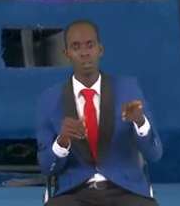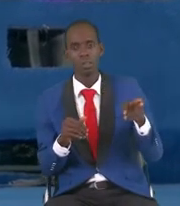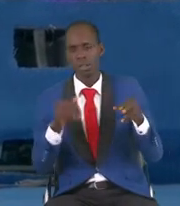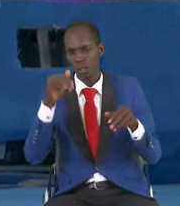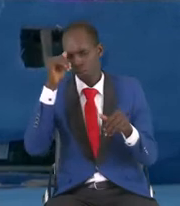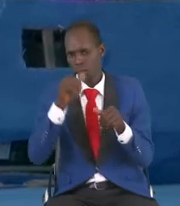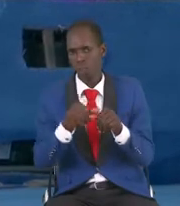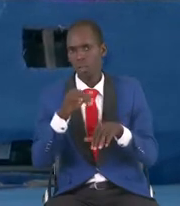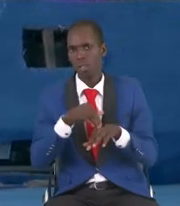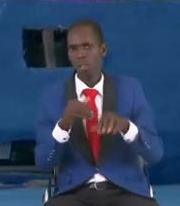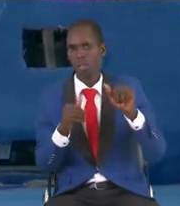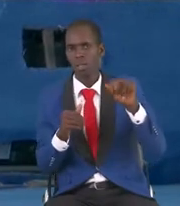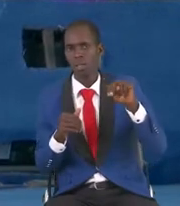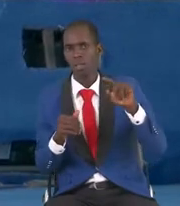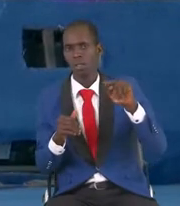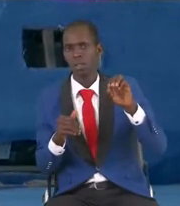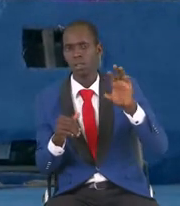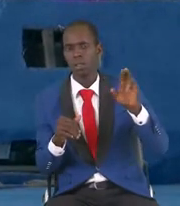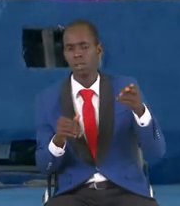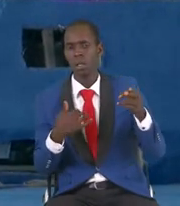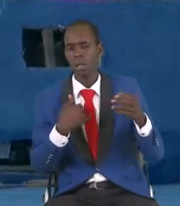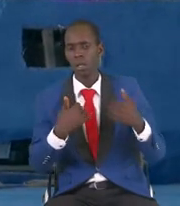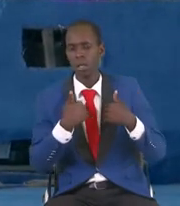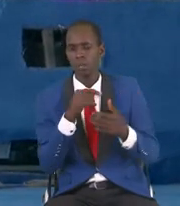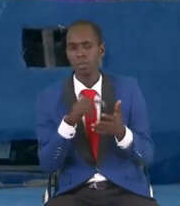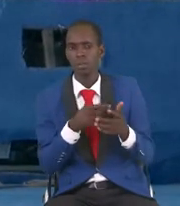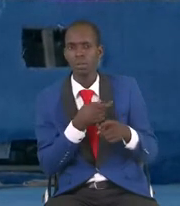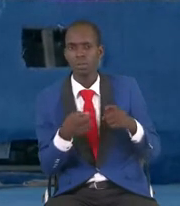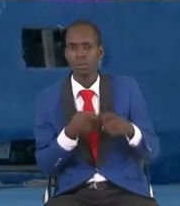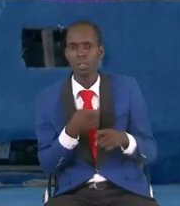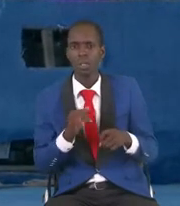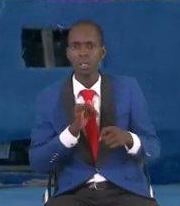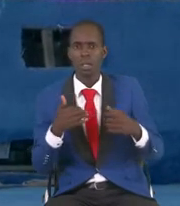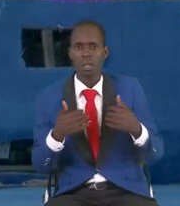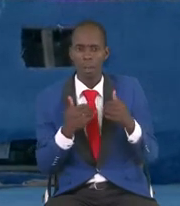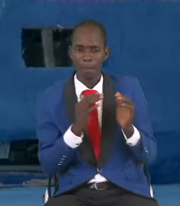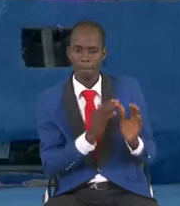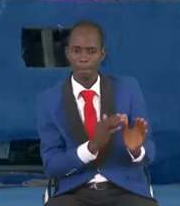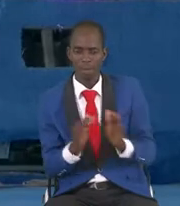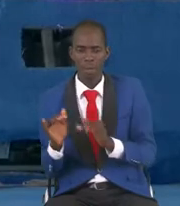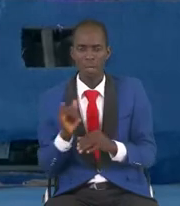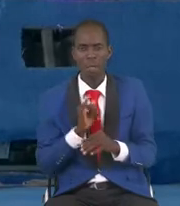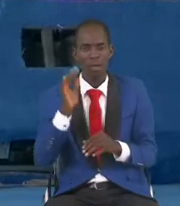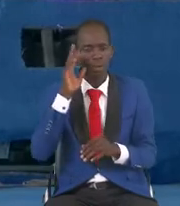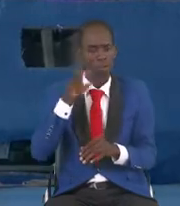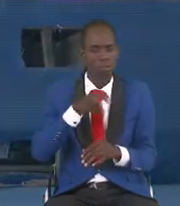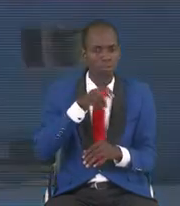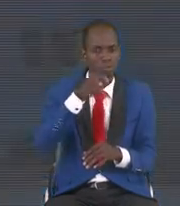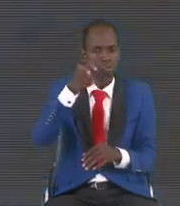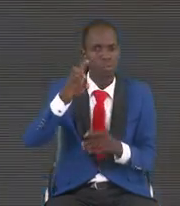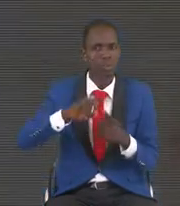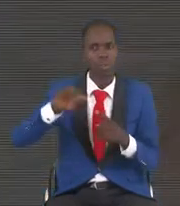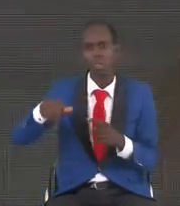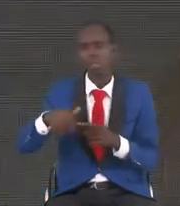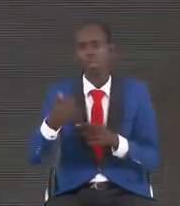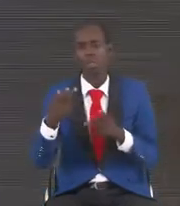I have this persecution now. I had planned I will go to another place,